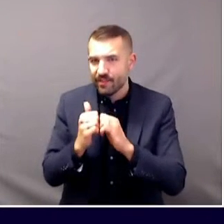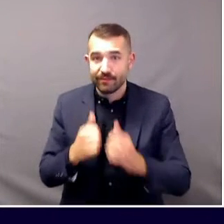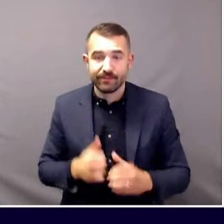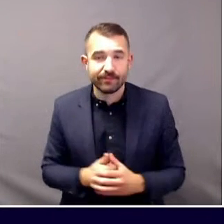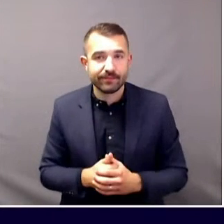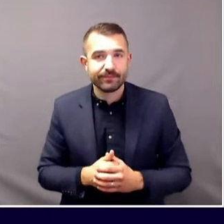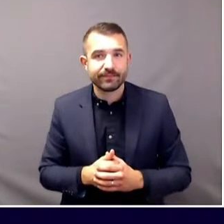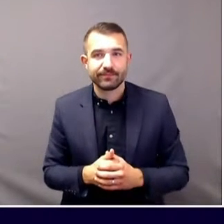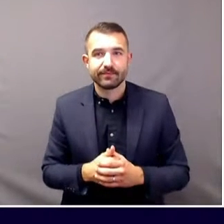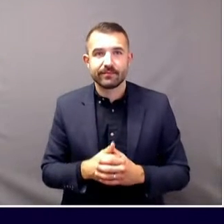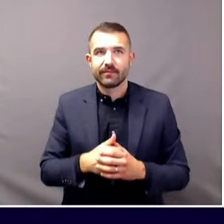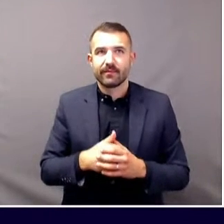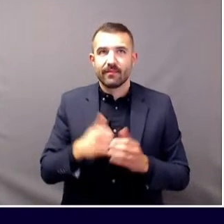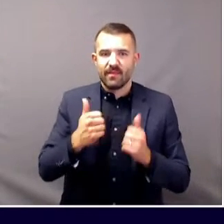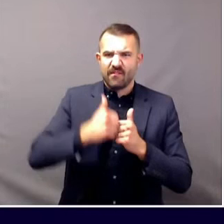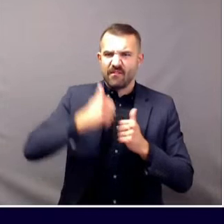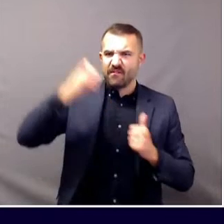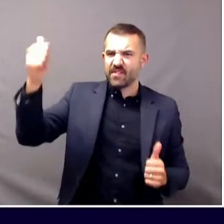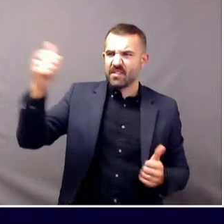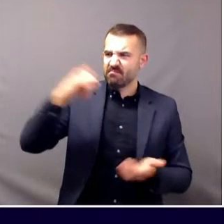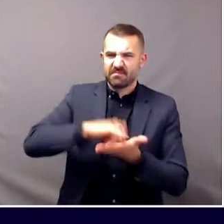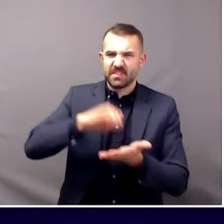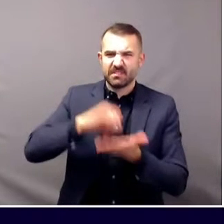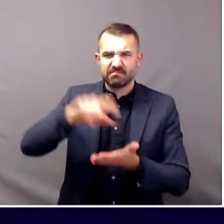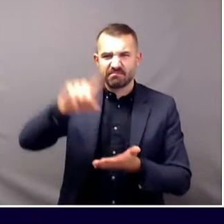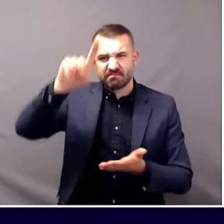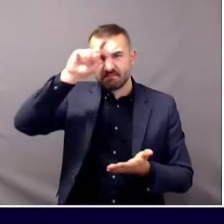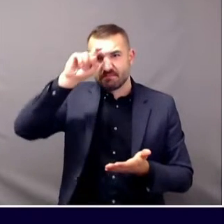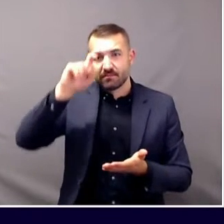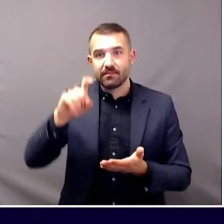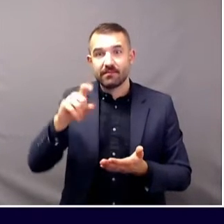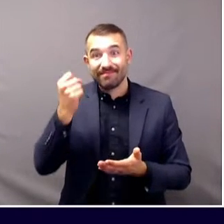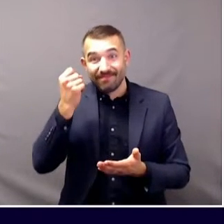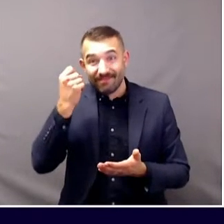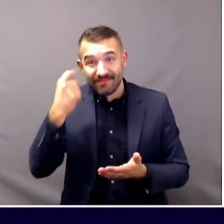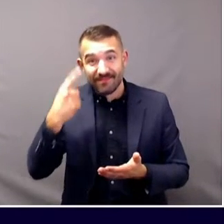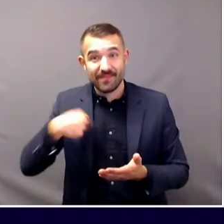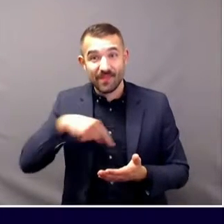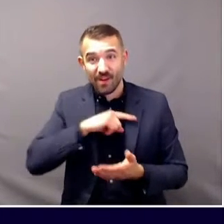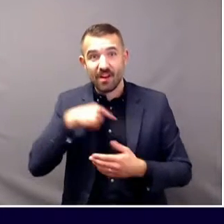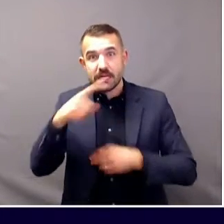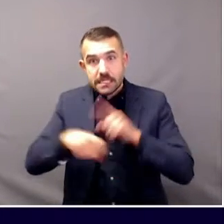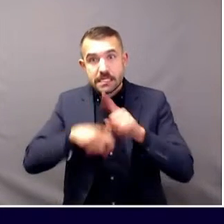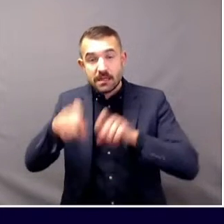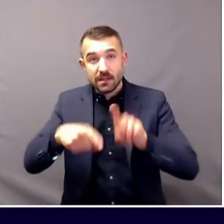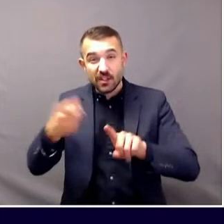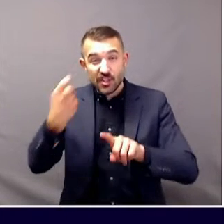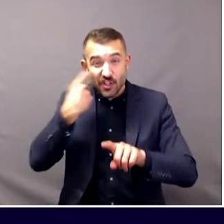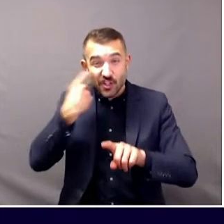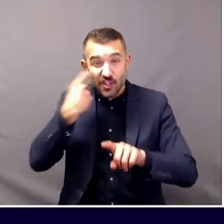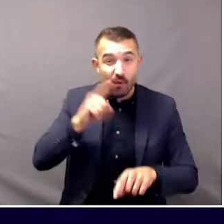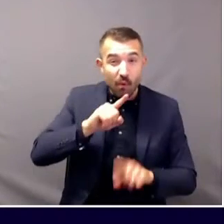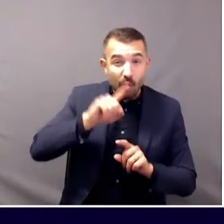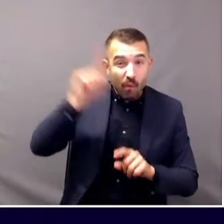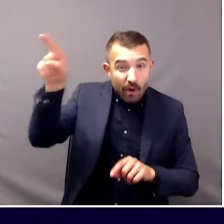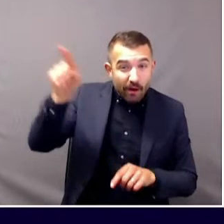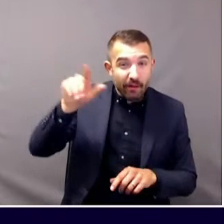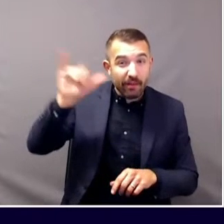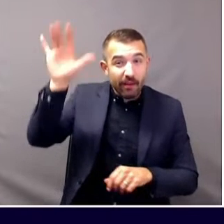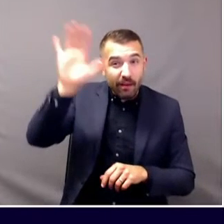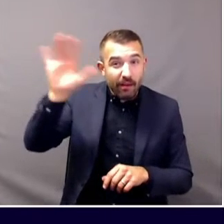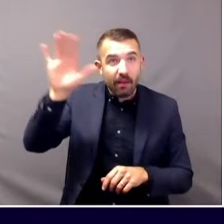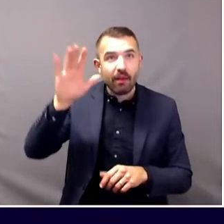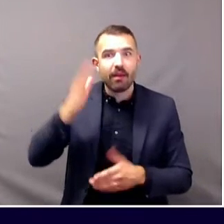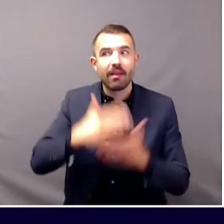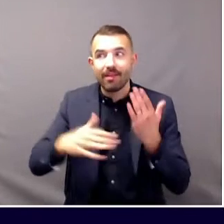it, because we knew to ask people at the jail if they had recently attended a new outbreak. So we found these things because